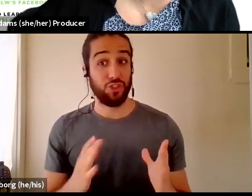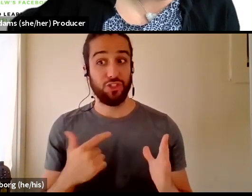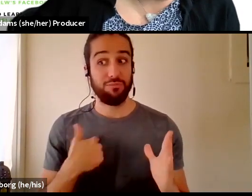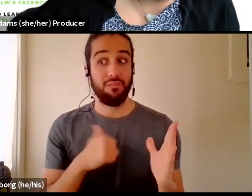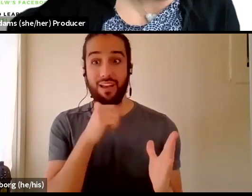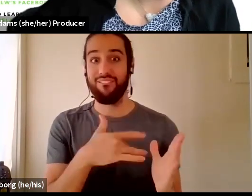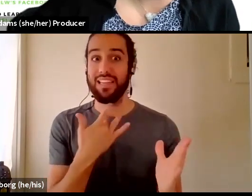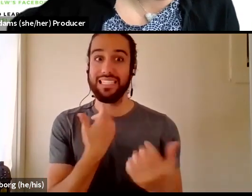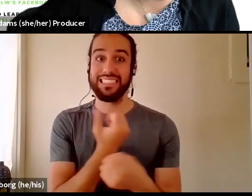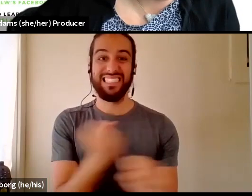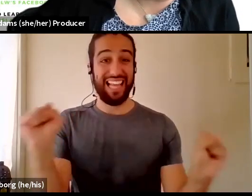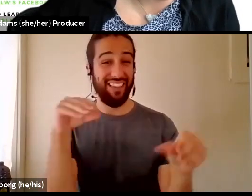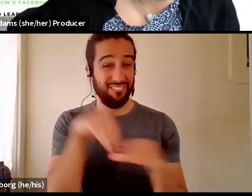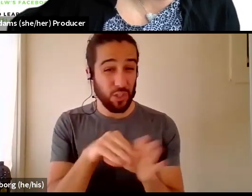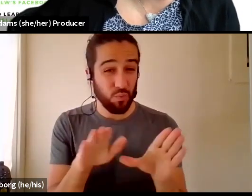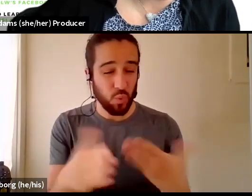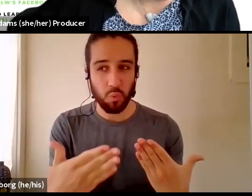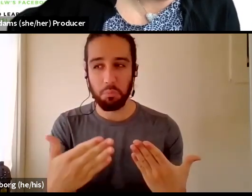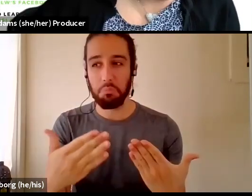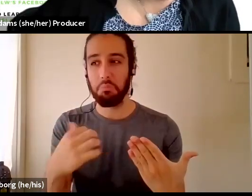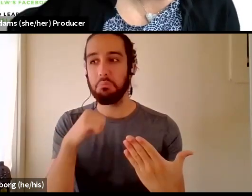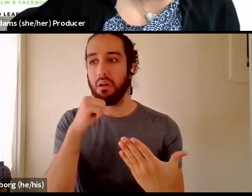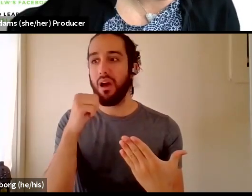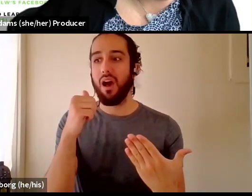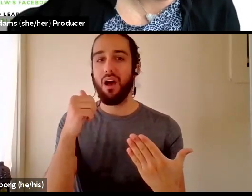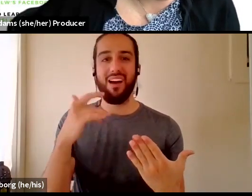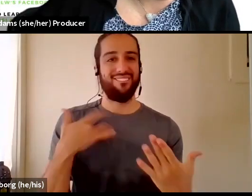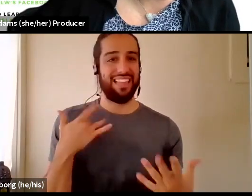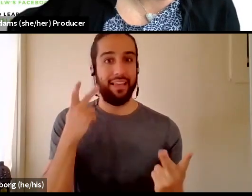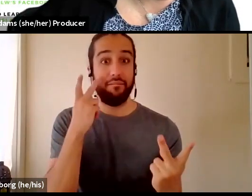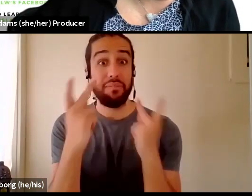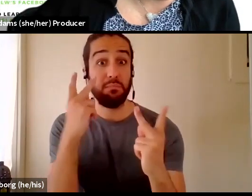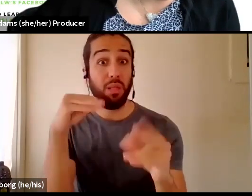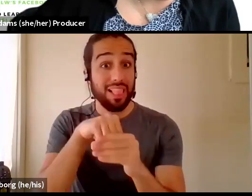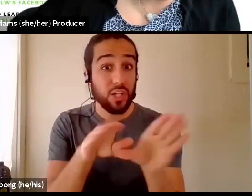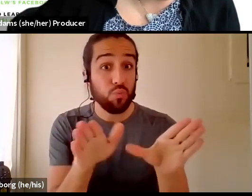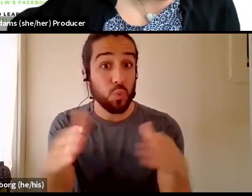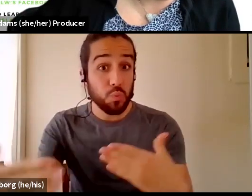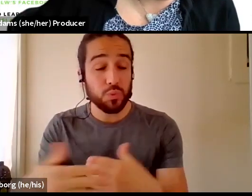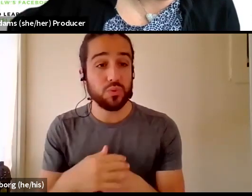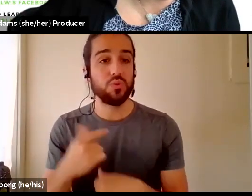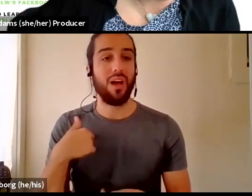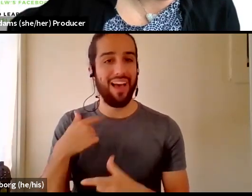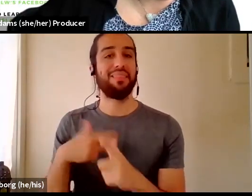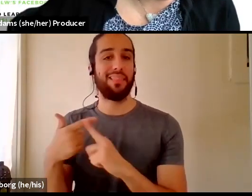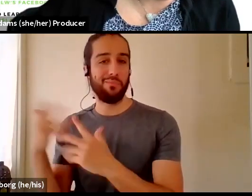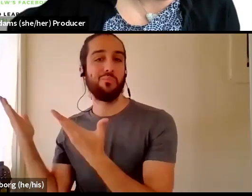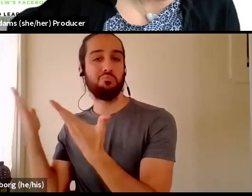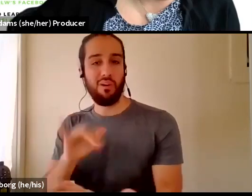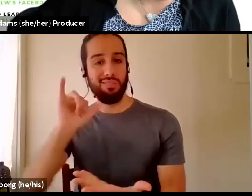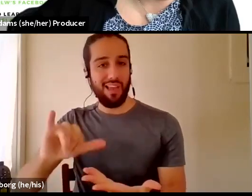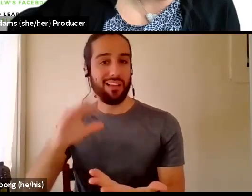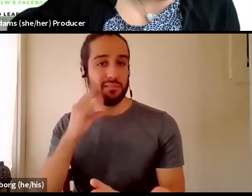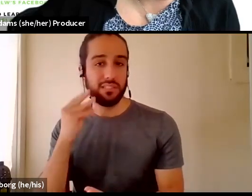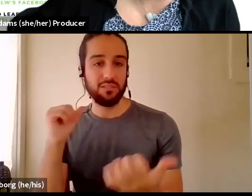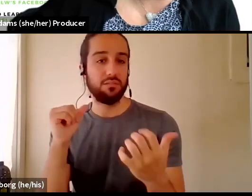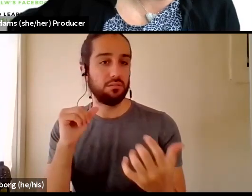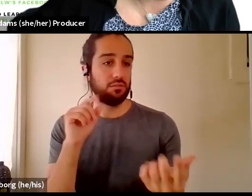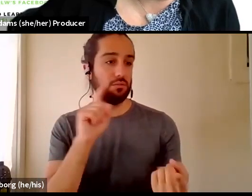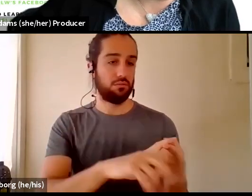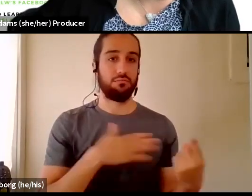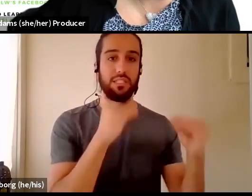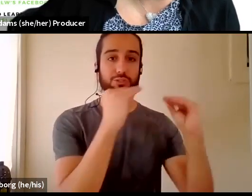not feeling seen in rooms, made me want to, I brought that then to my teaching, you know, where it's like,